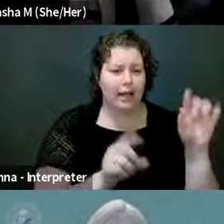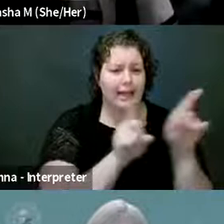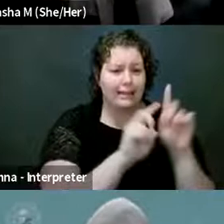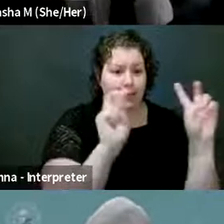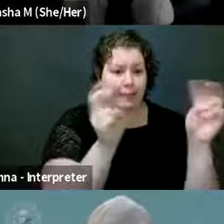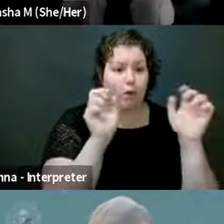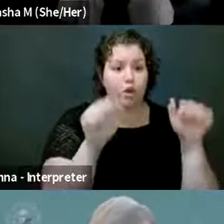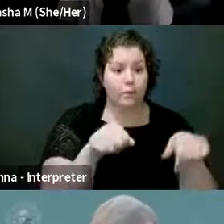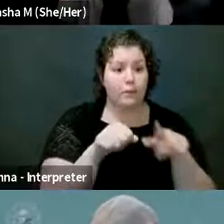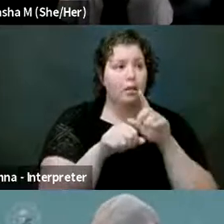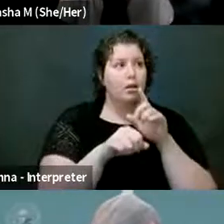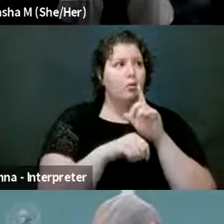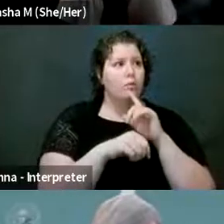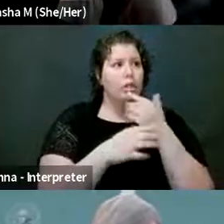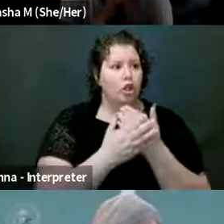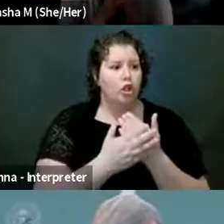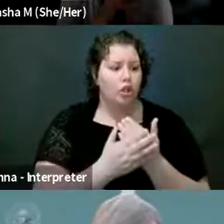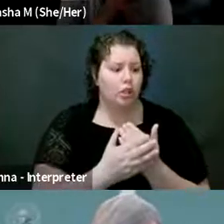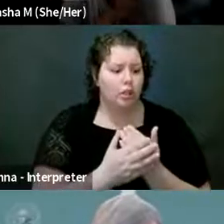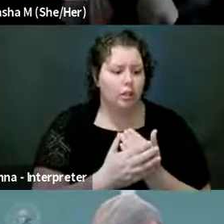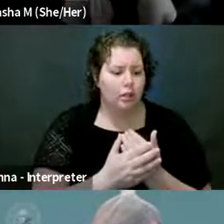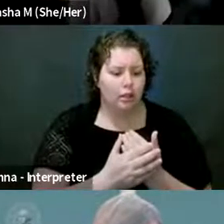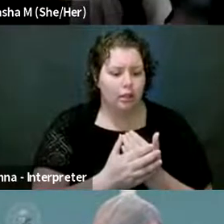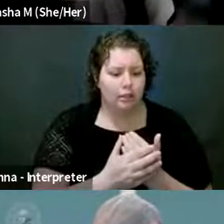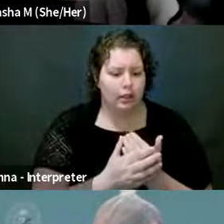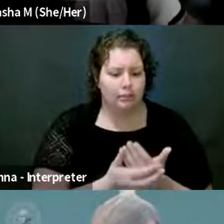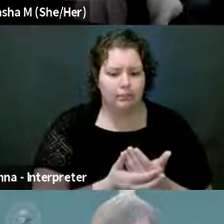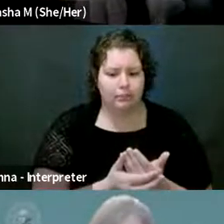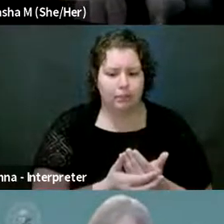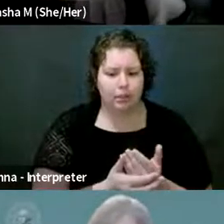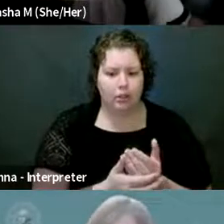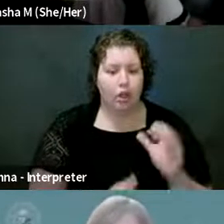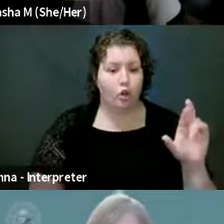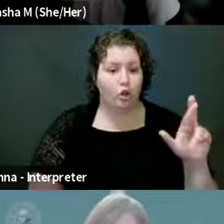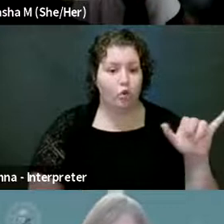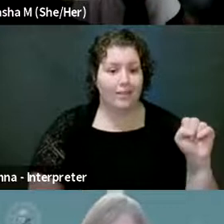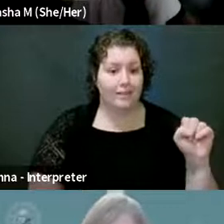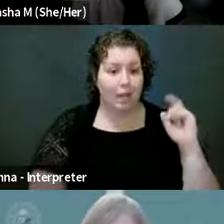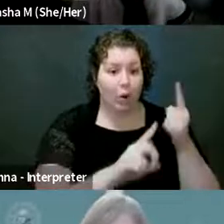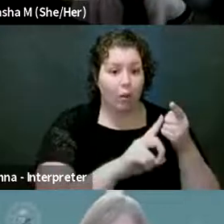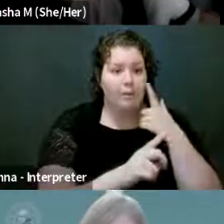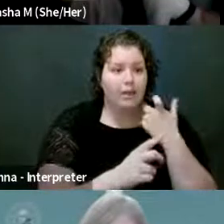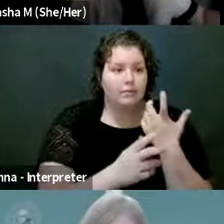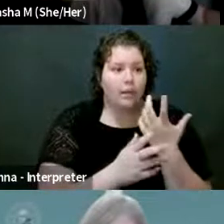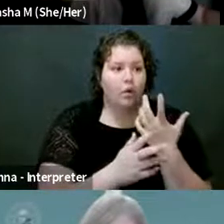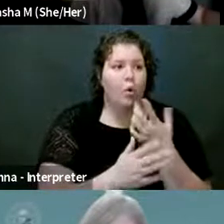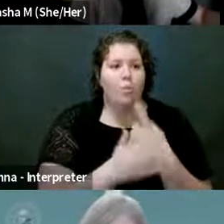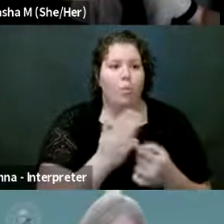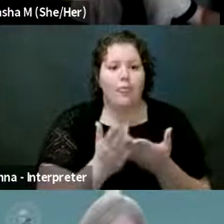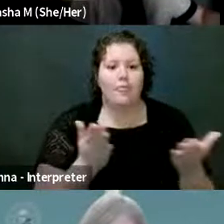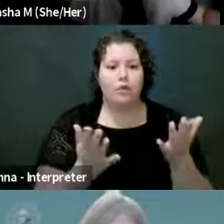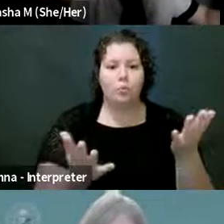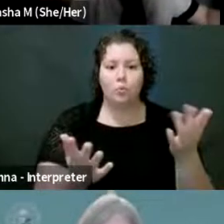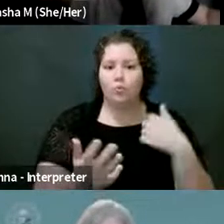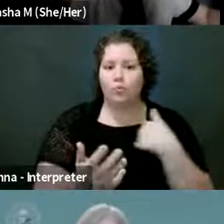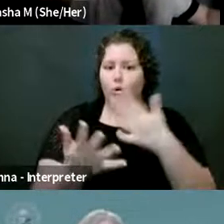for CRIS, which is around like, does a CRIS create a vision of what kind of outcomes they want to see for the response system? And